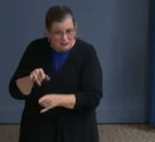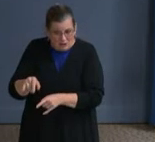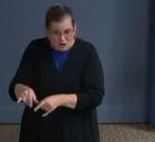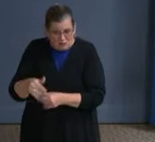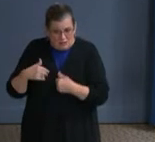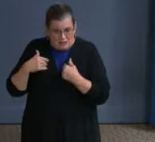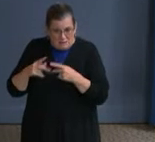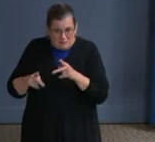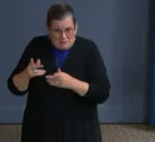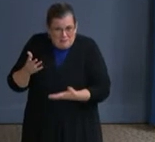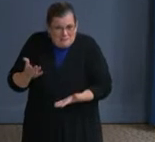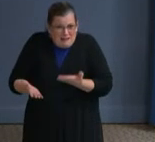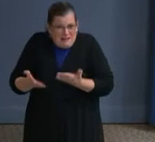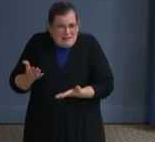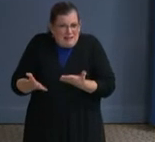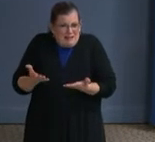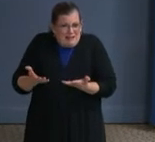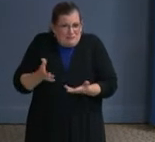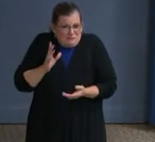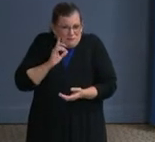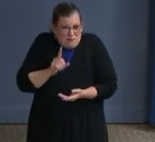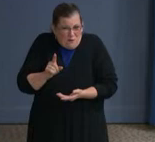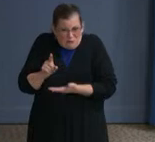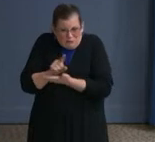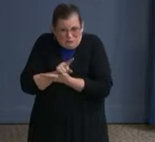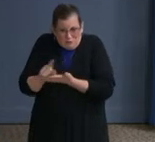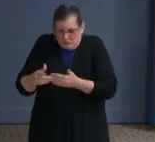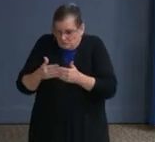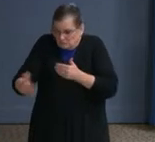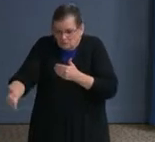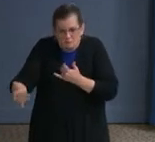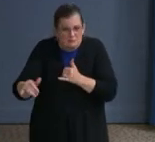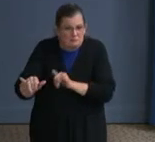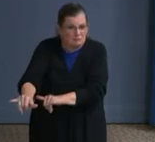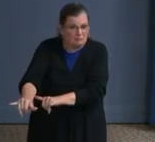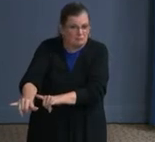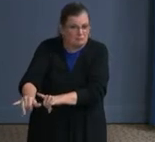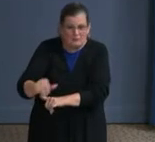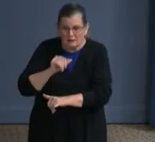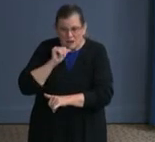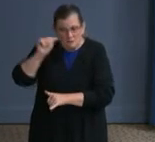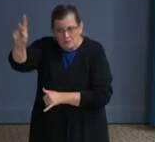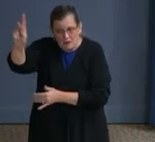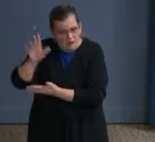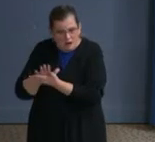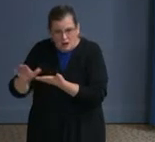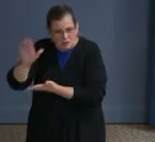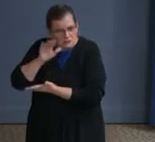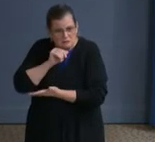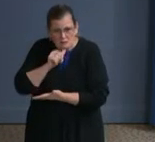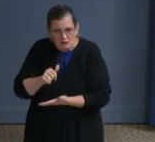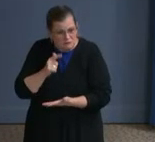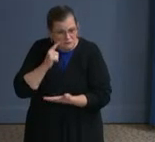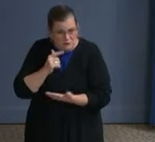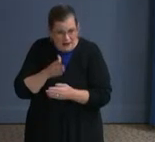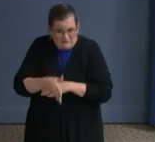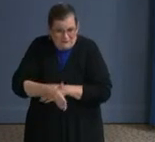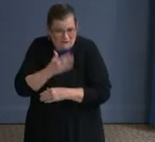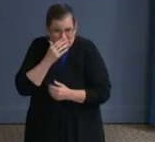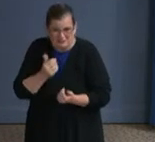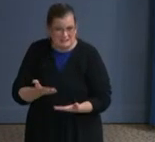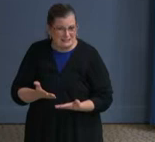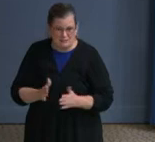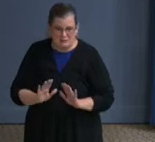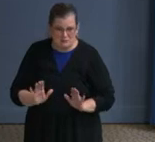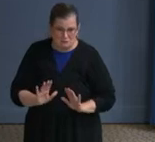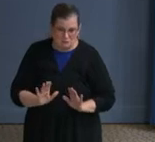perhaps will be here for the rest of the year, not returning after Thanksgiving. So if your